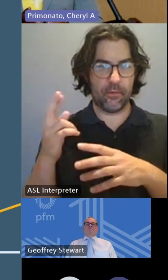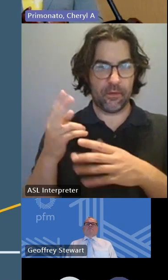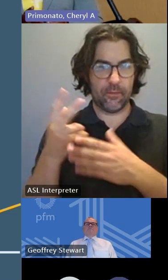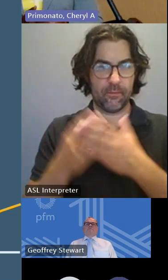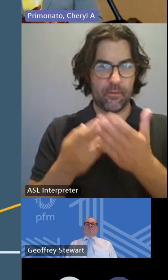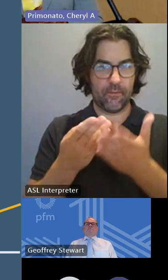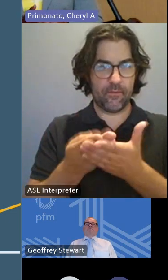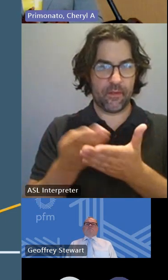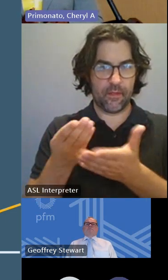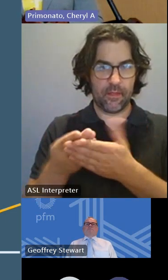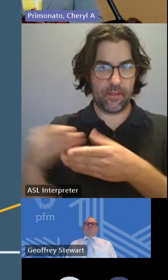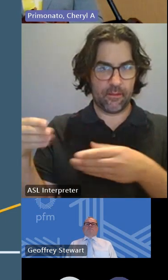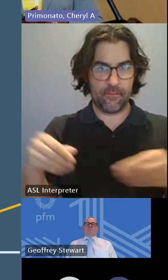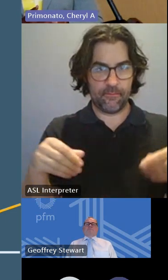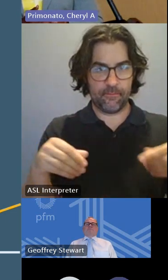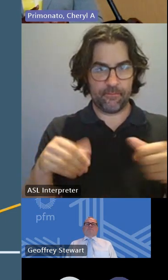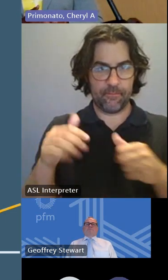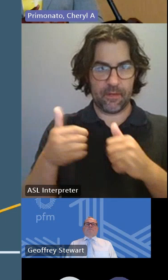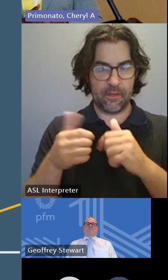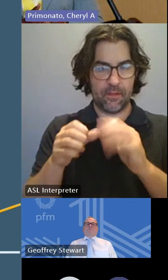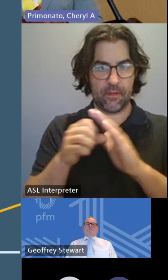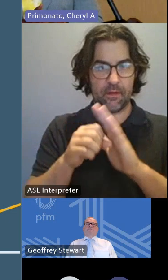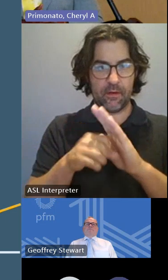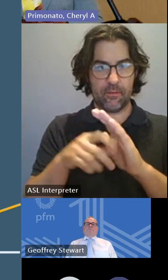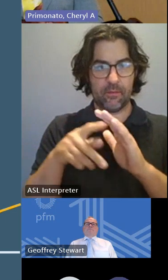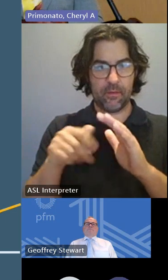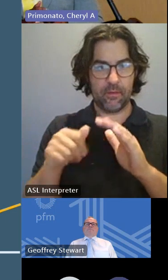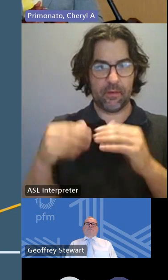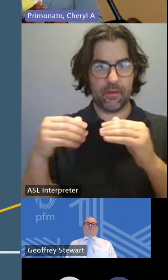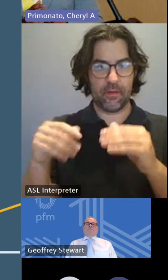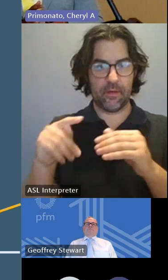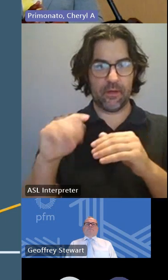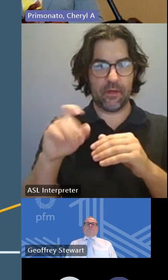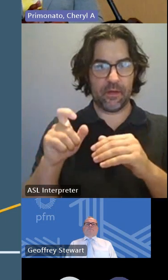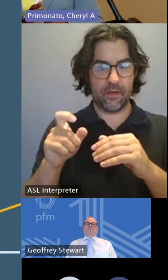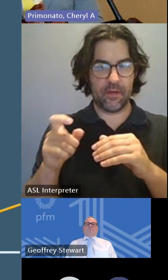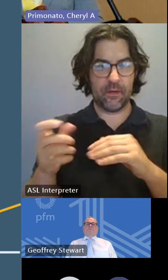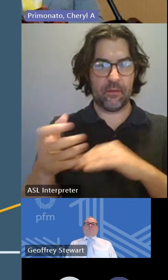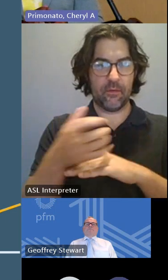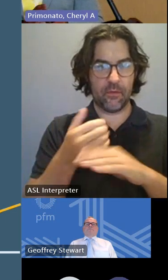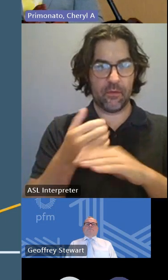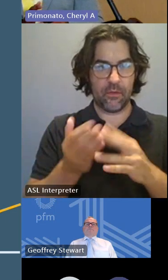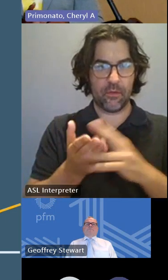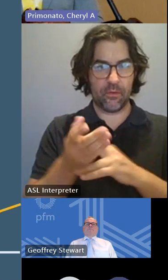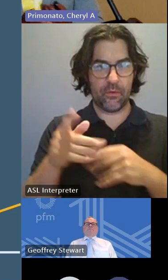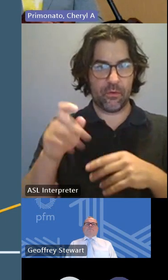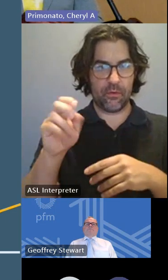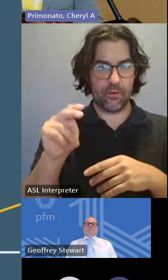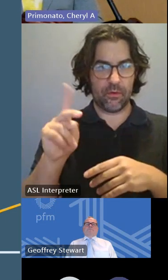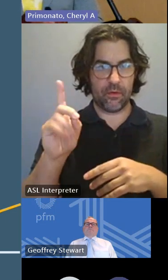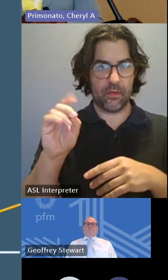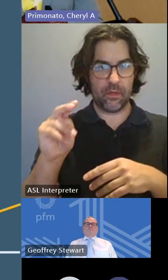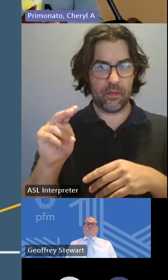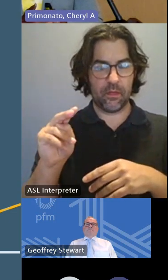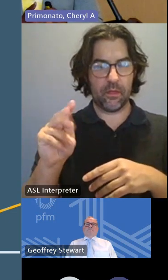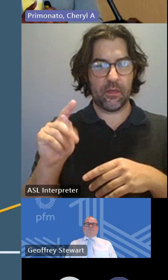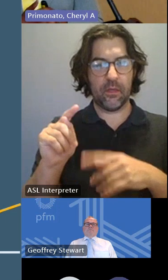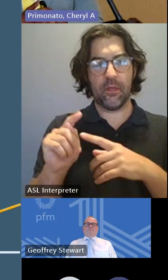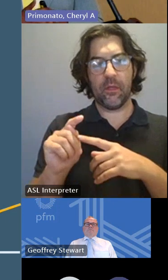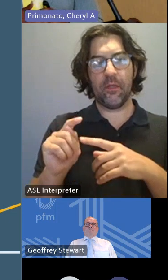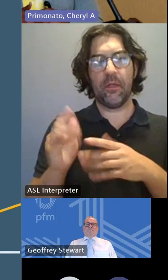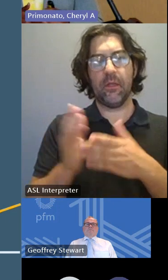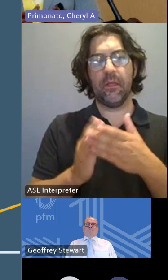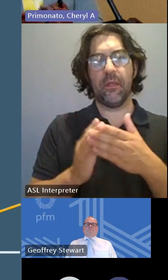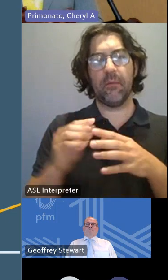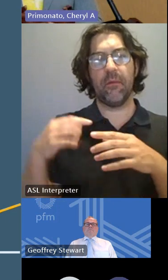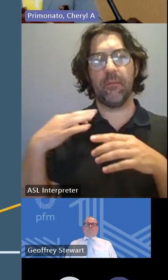would potentially be secured by Commonwealth motor vehicle sales tax proceeds through PennDOT. Some of the benefits of TIFIA